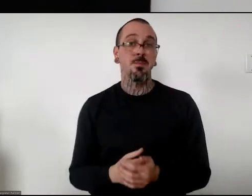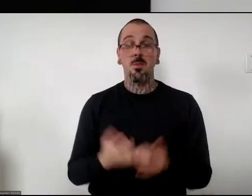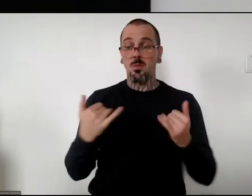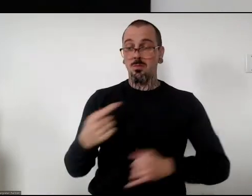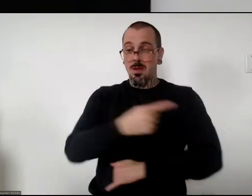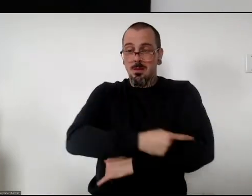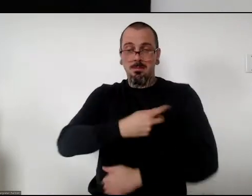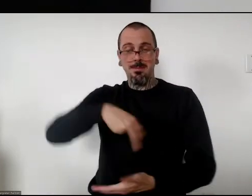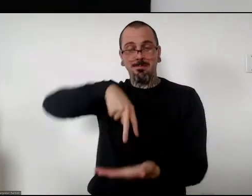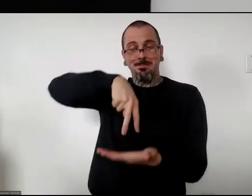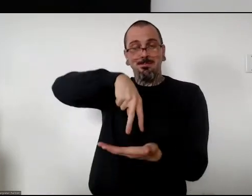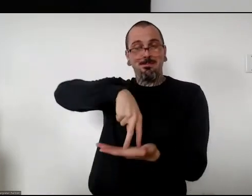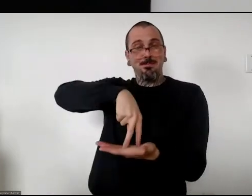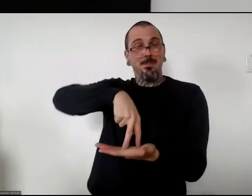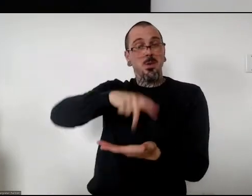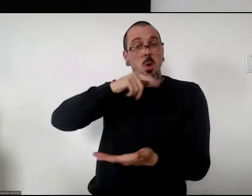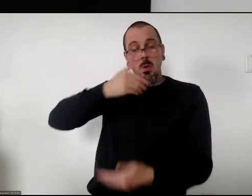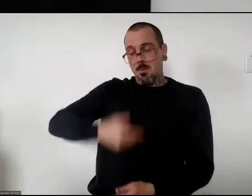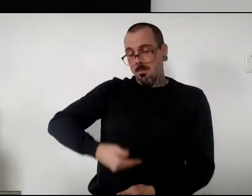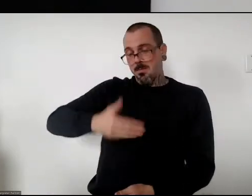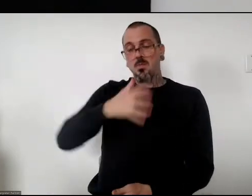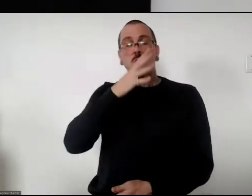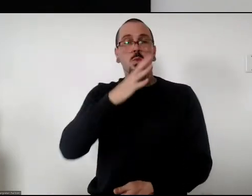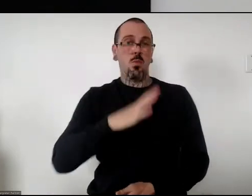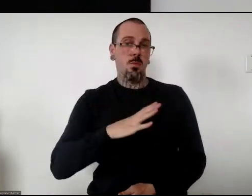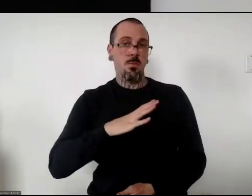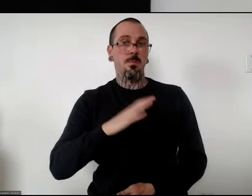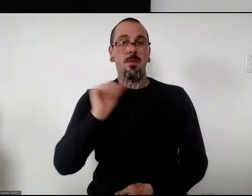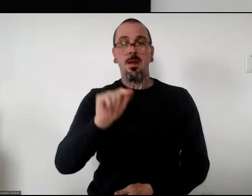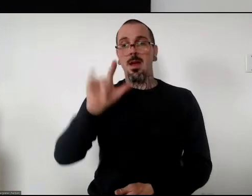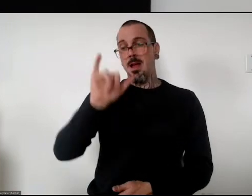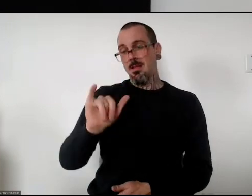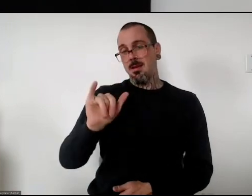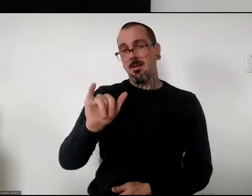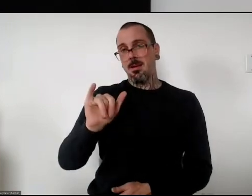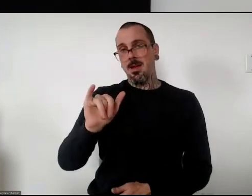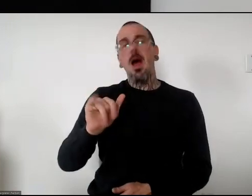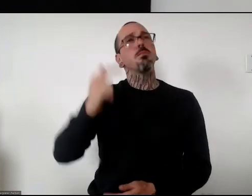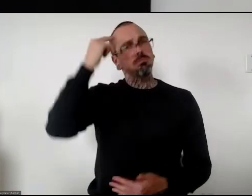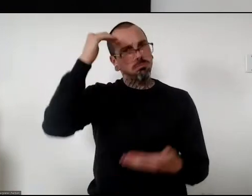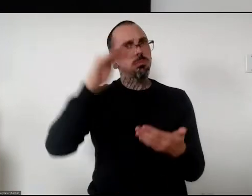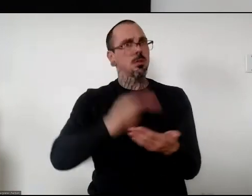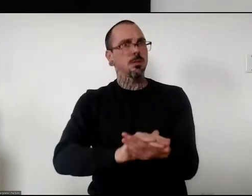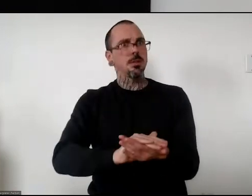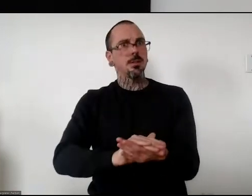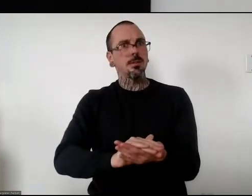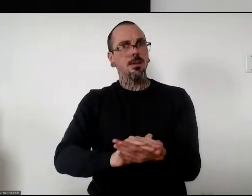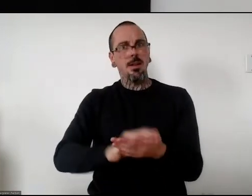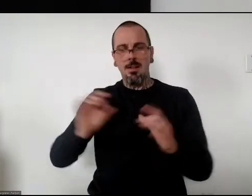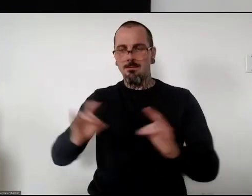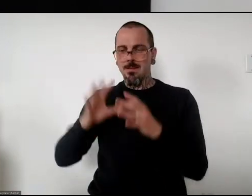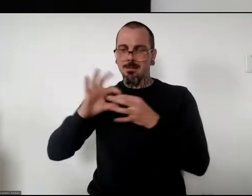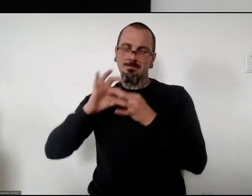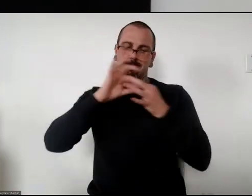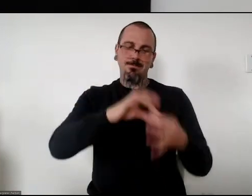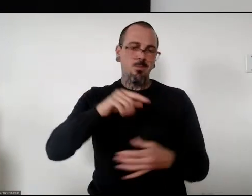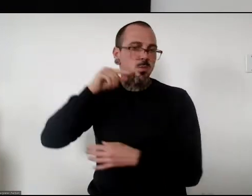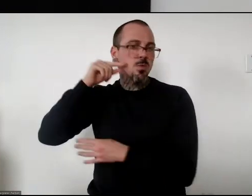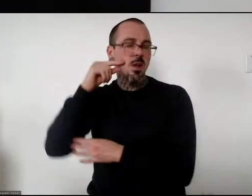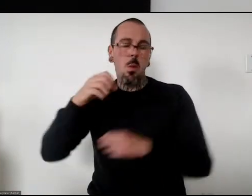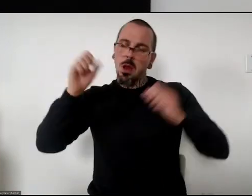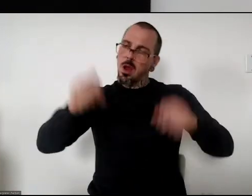believer that we can indeed prevent and end gender-based violence. It will take time, it will